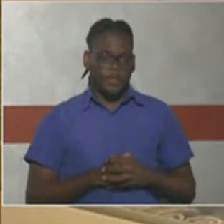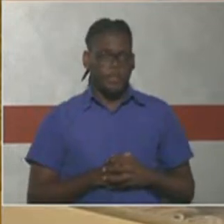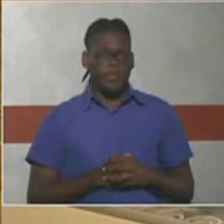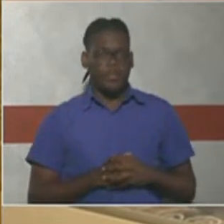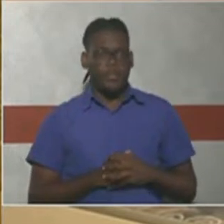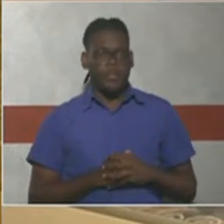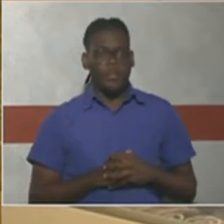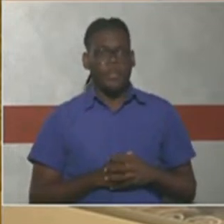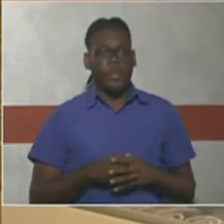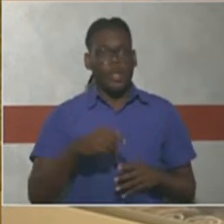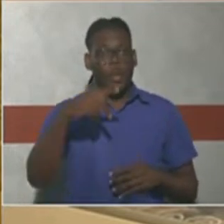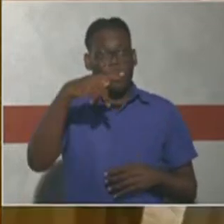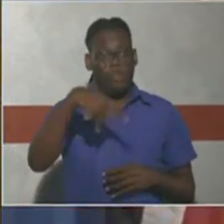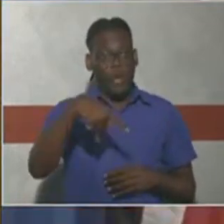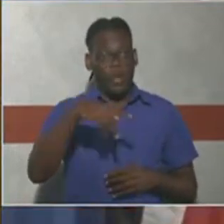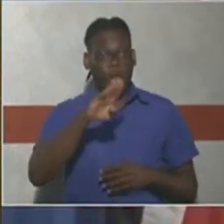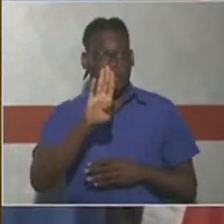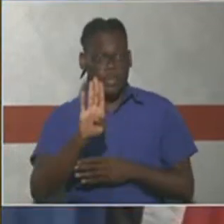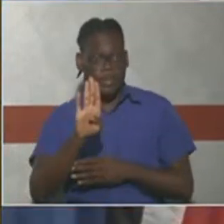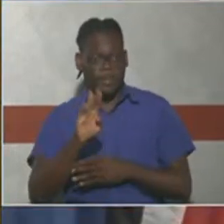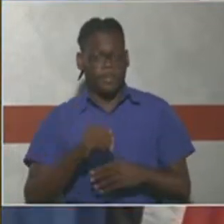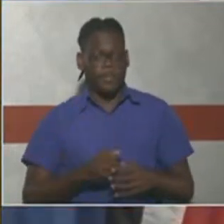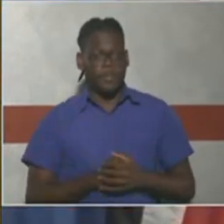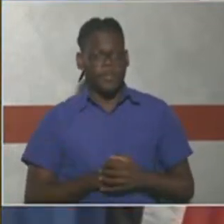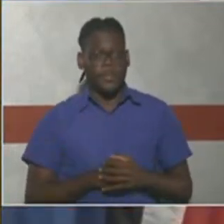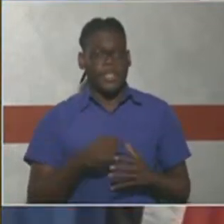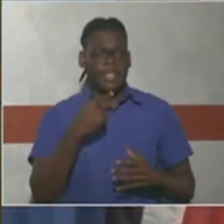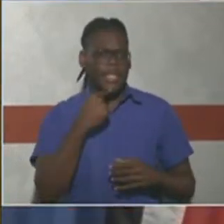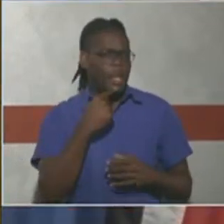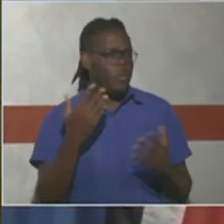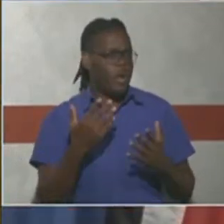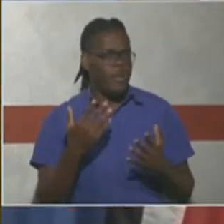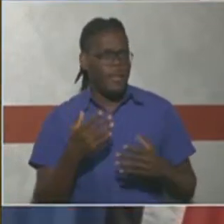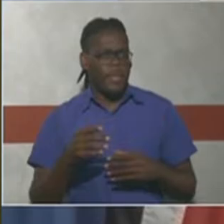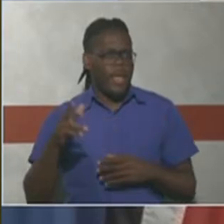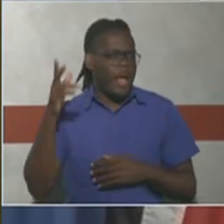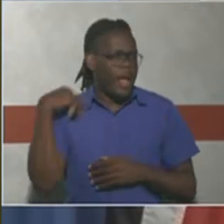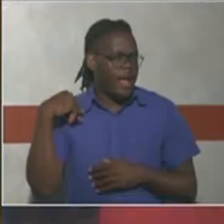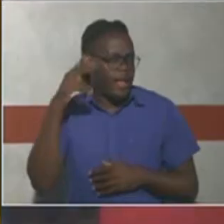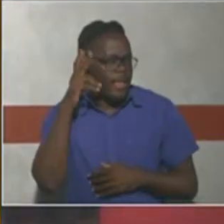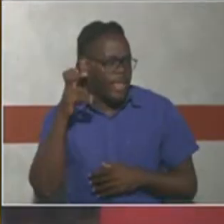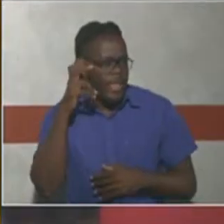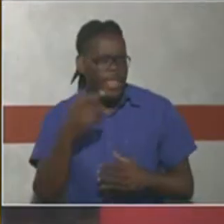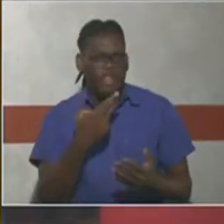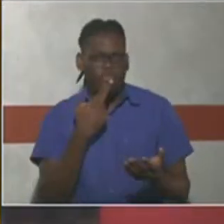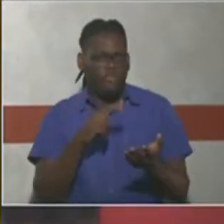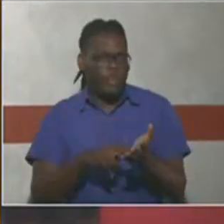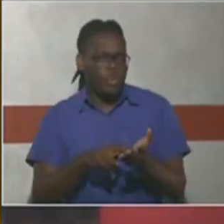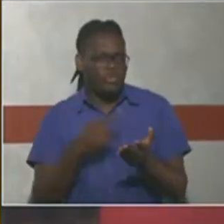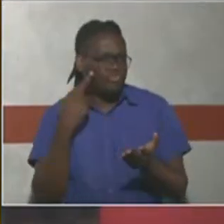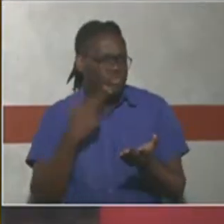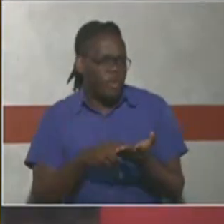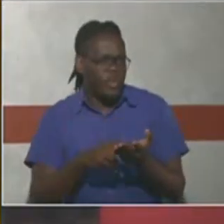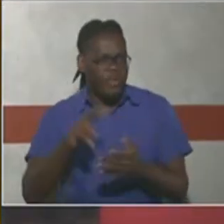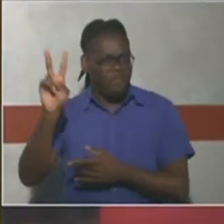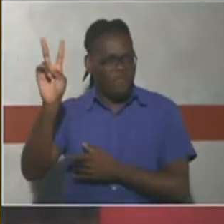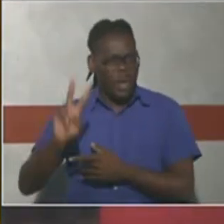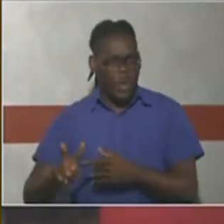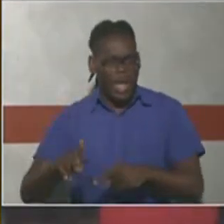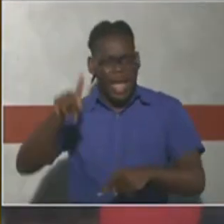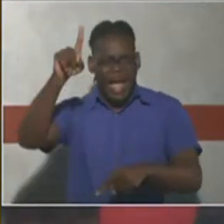are reports that that part of the agreement is that Venezuela cannot get any cash payments. How is that going to work?